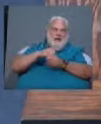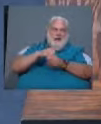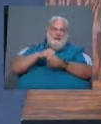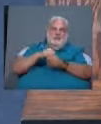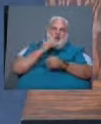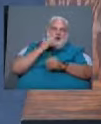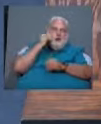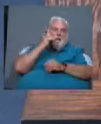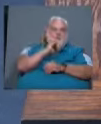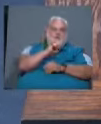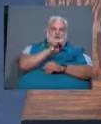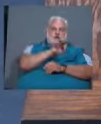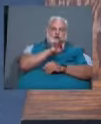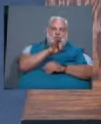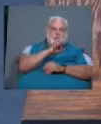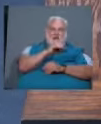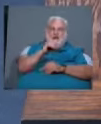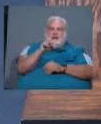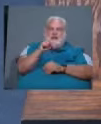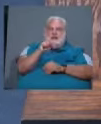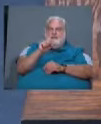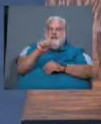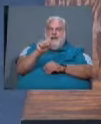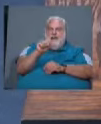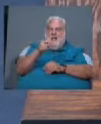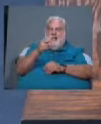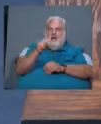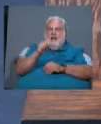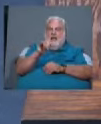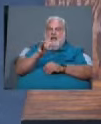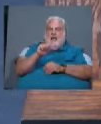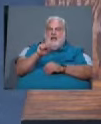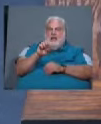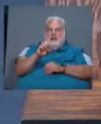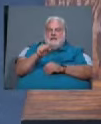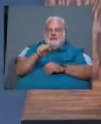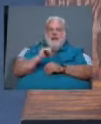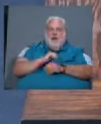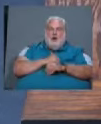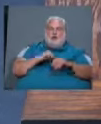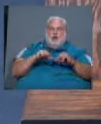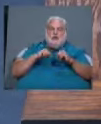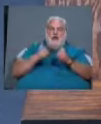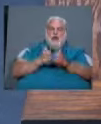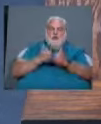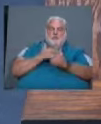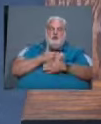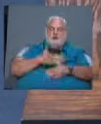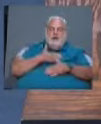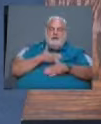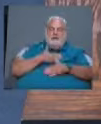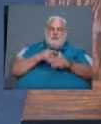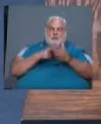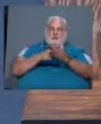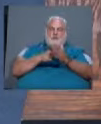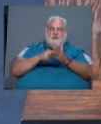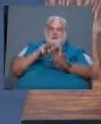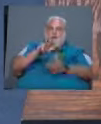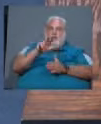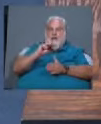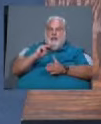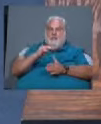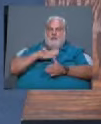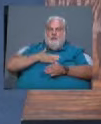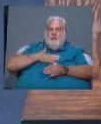Hayes. I want to begin by saying our association appreciates the representatives from 3M for